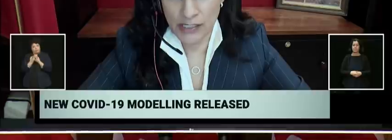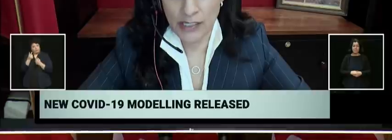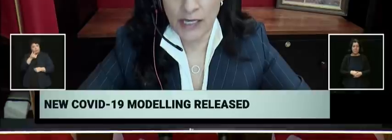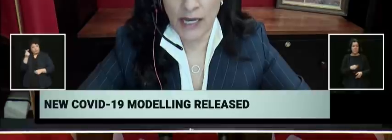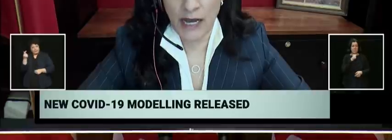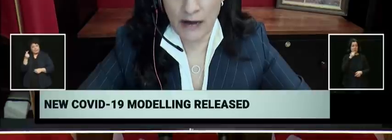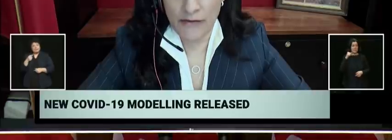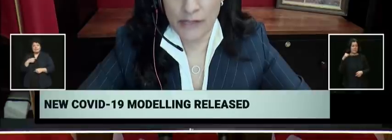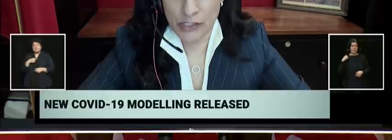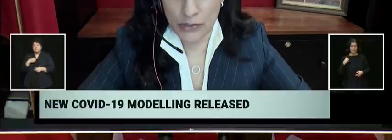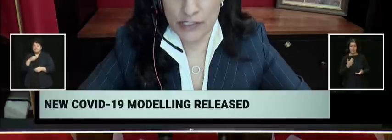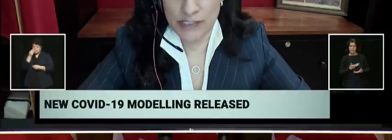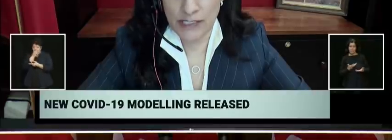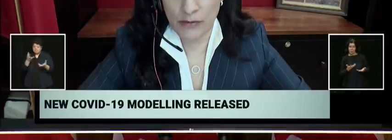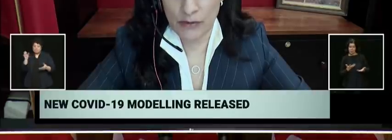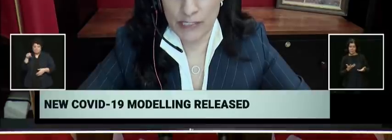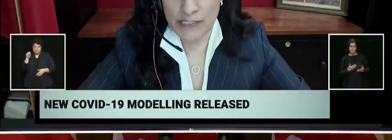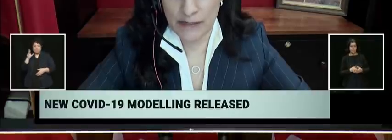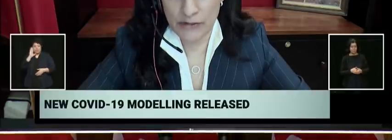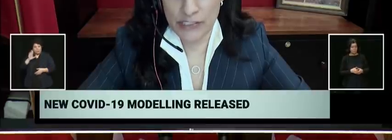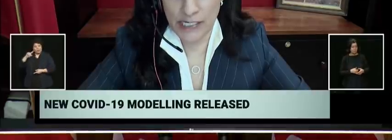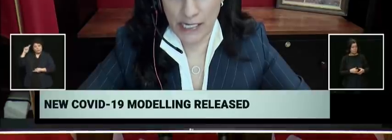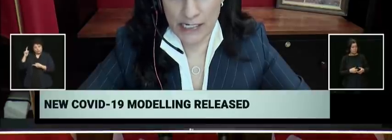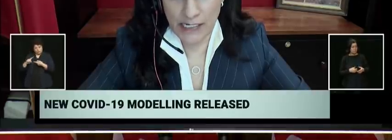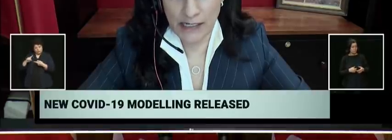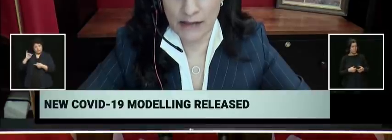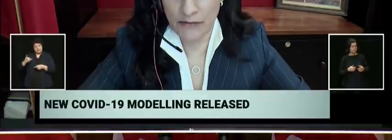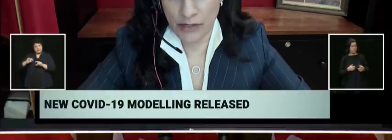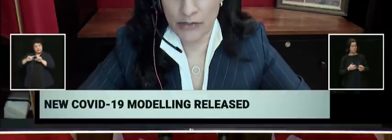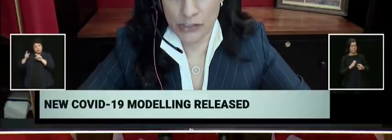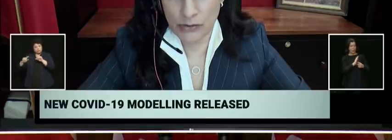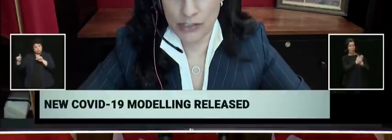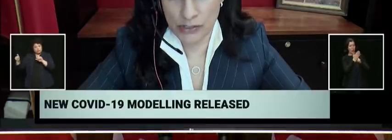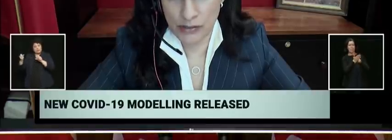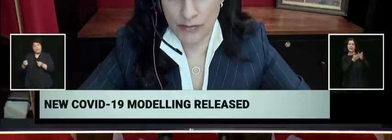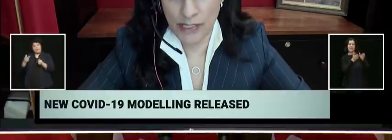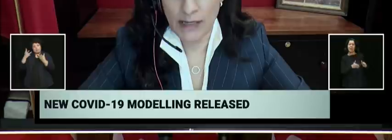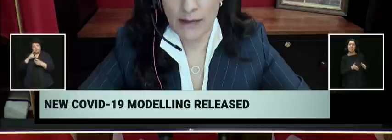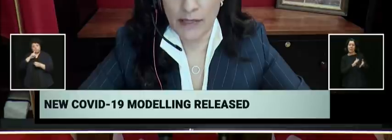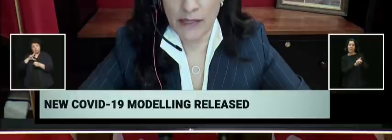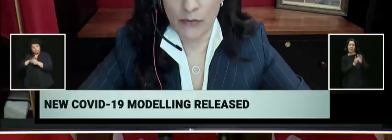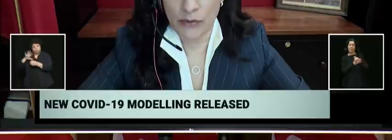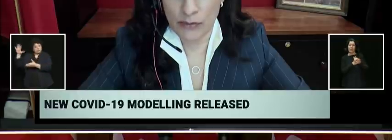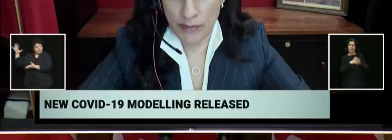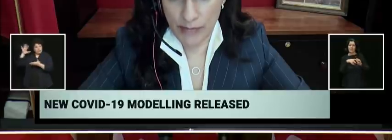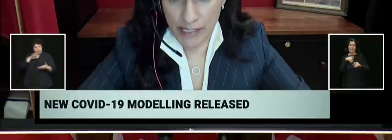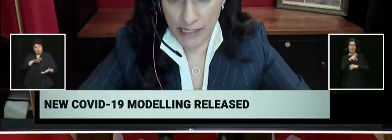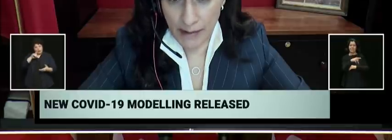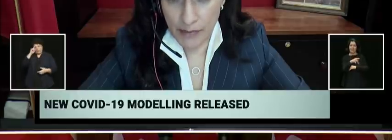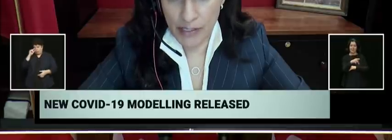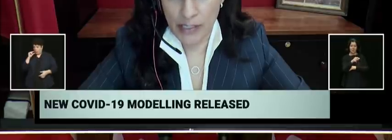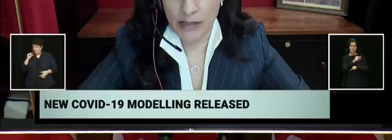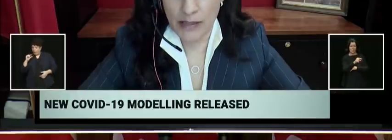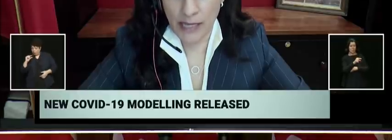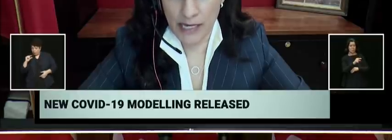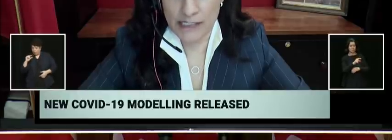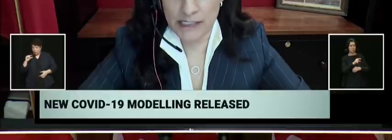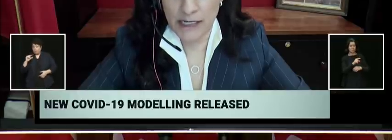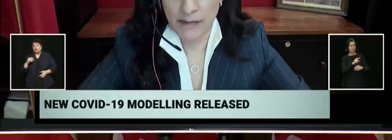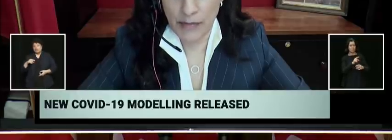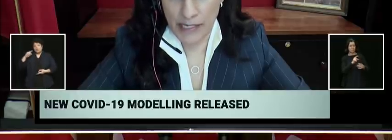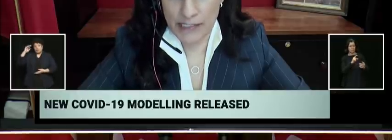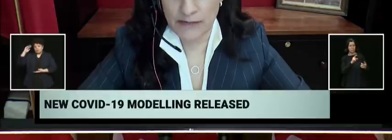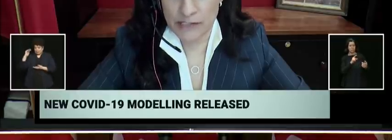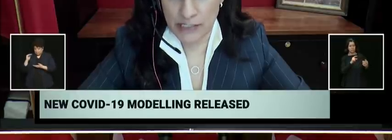reduction of the doses that would be delivered to Canada in the very short term, but that we would be making up